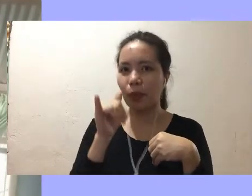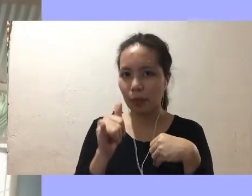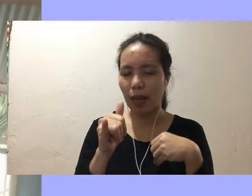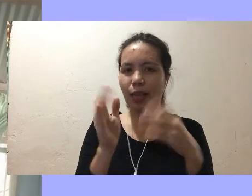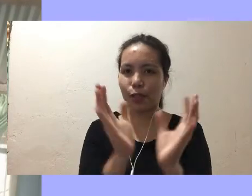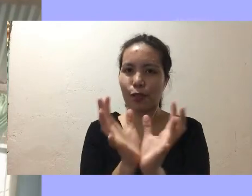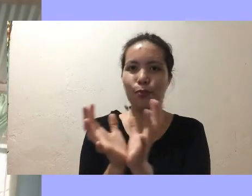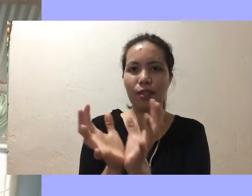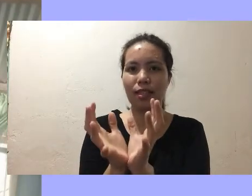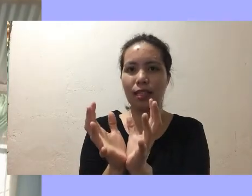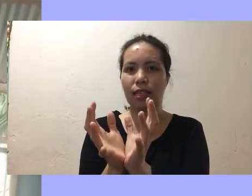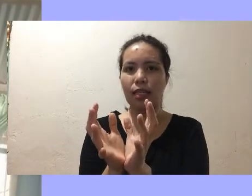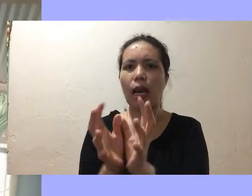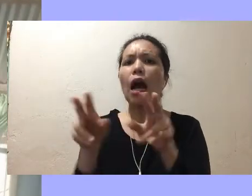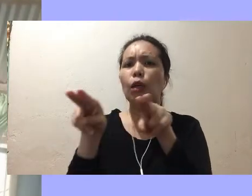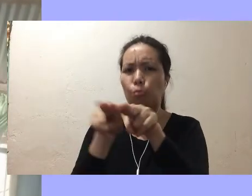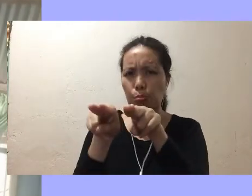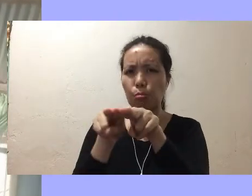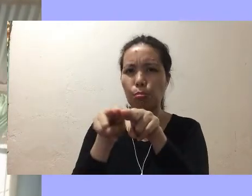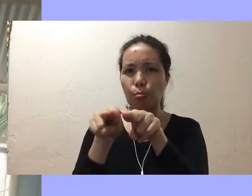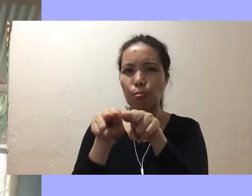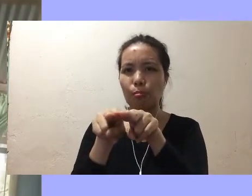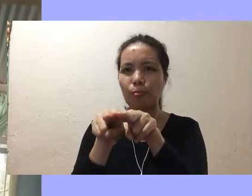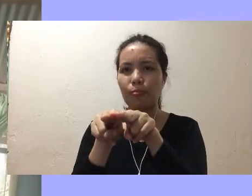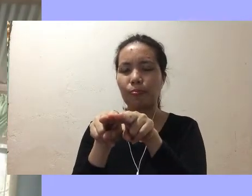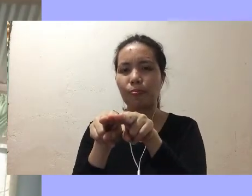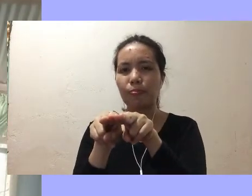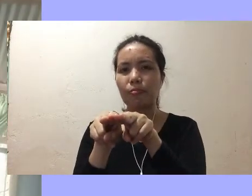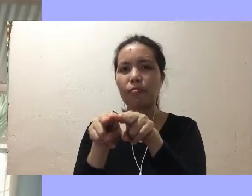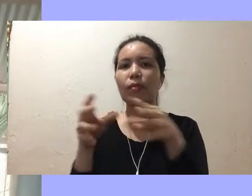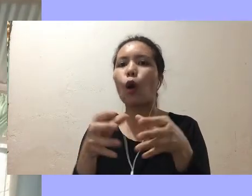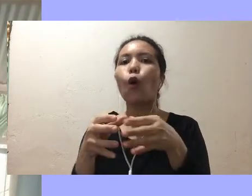Uh, Acceptable in general rule.